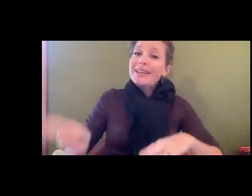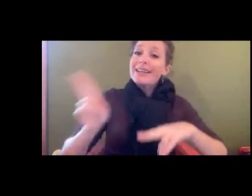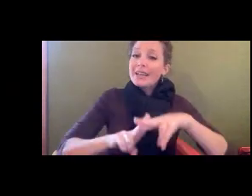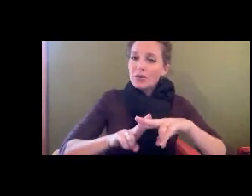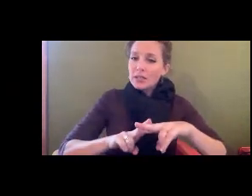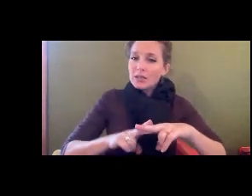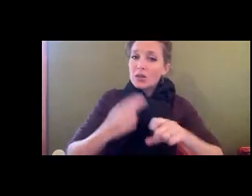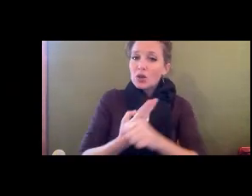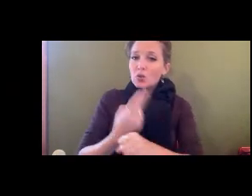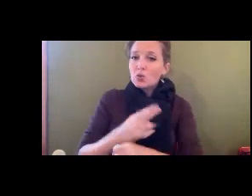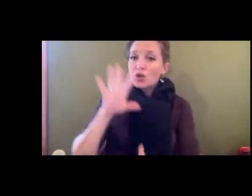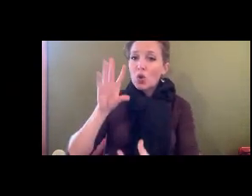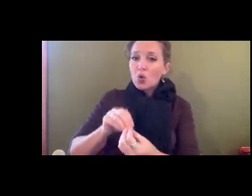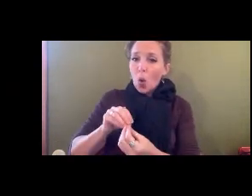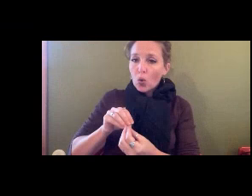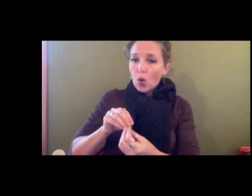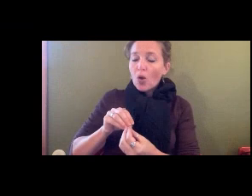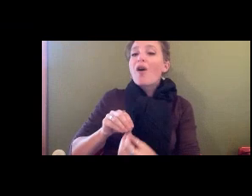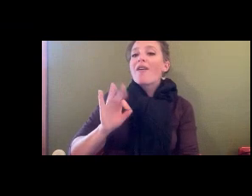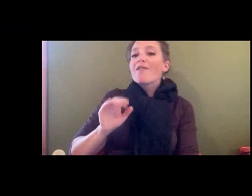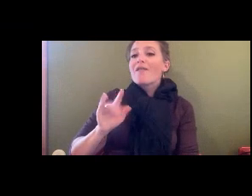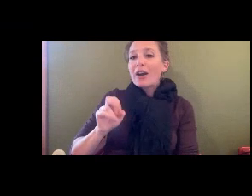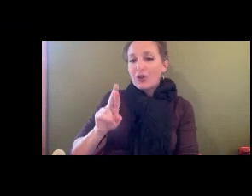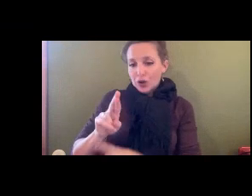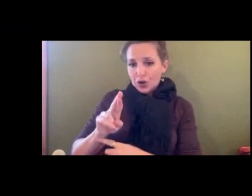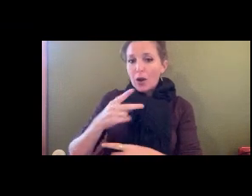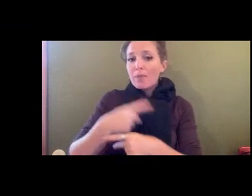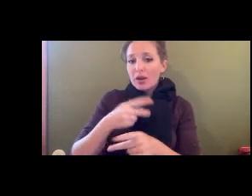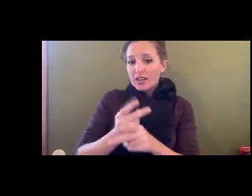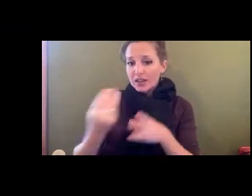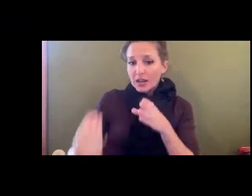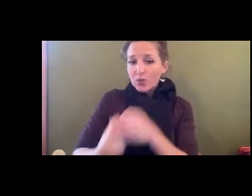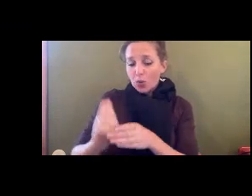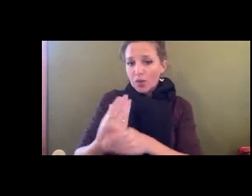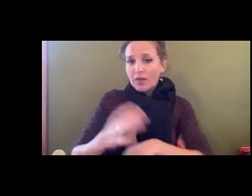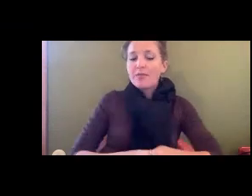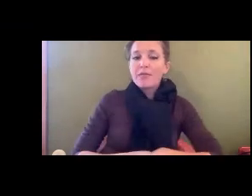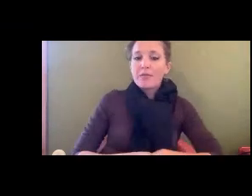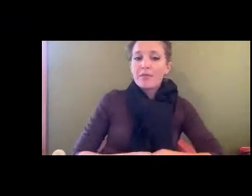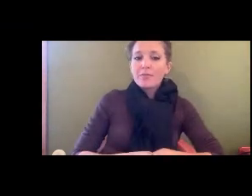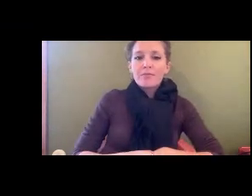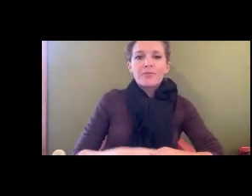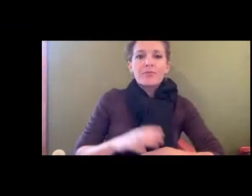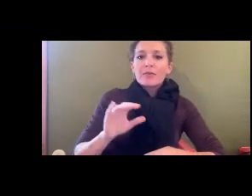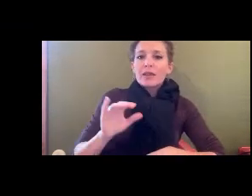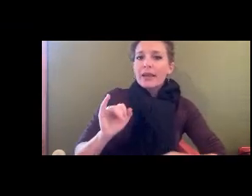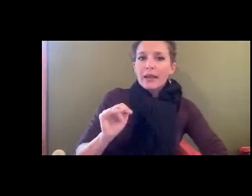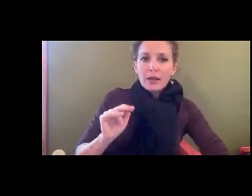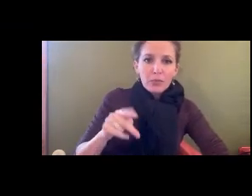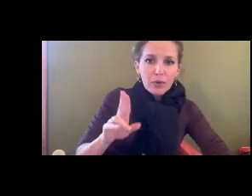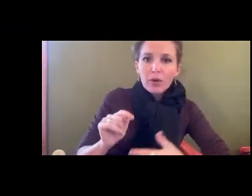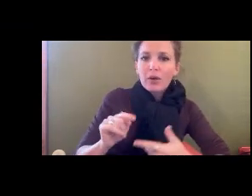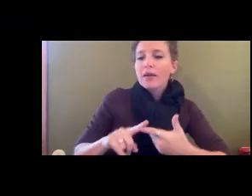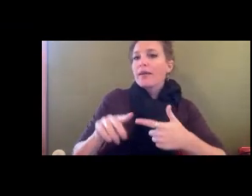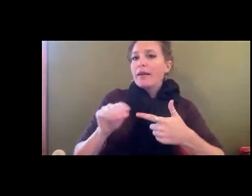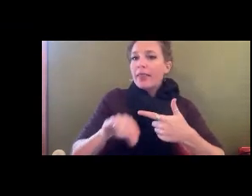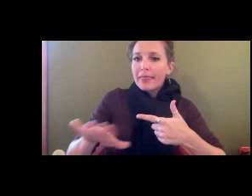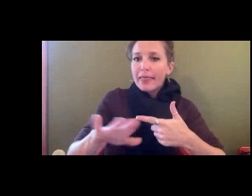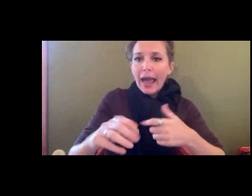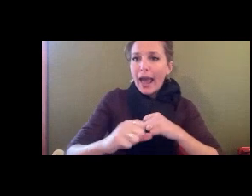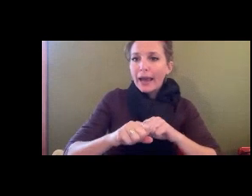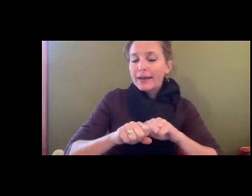is total factor productivity growth, looking at input intensification, land expansion, irrigation